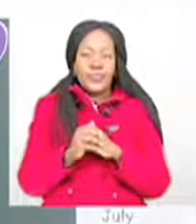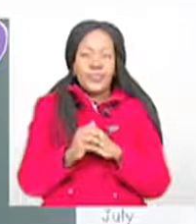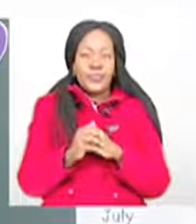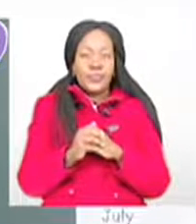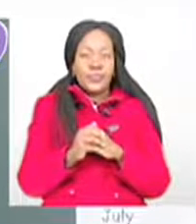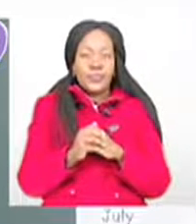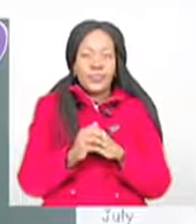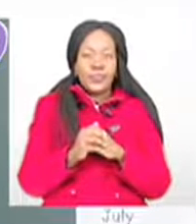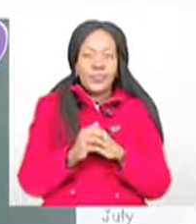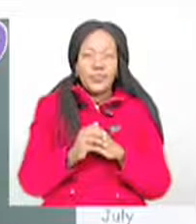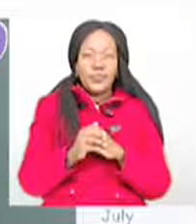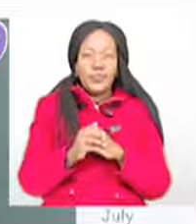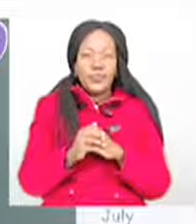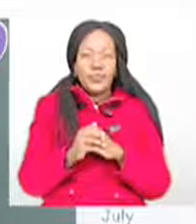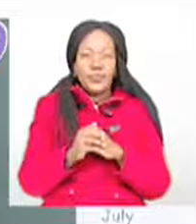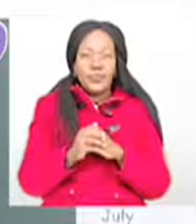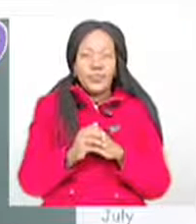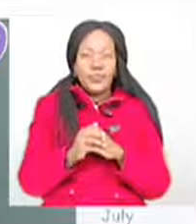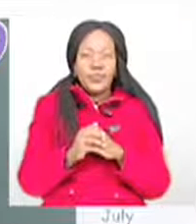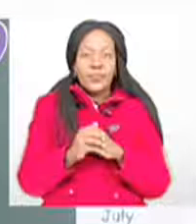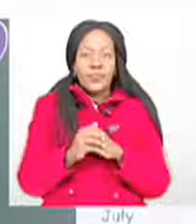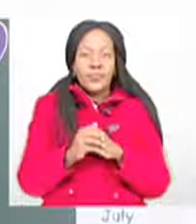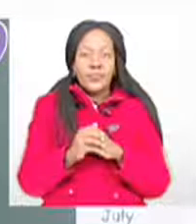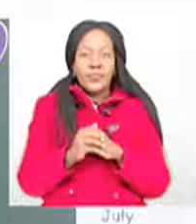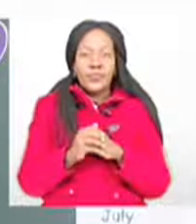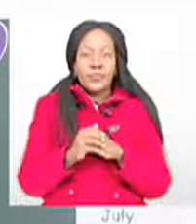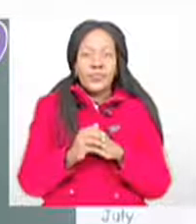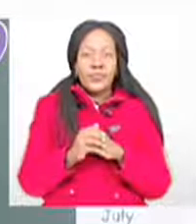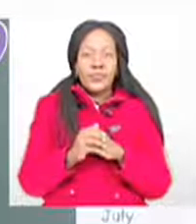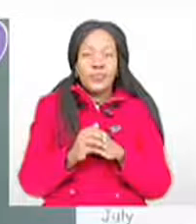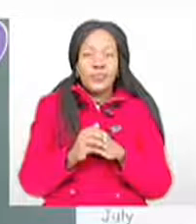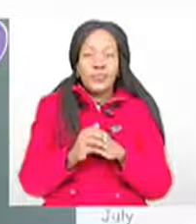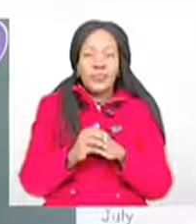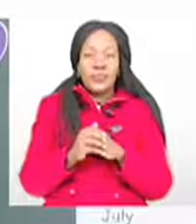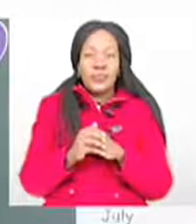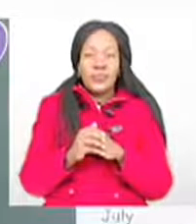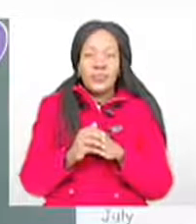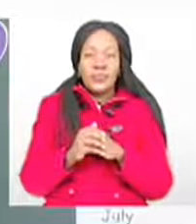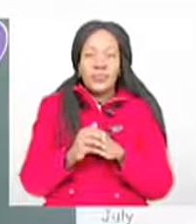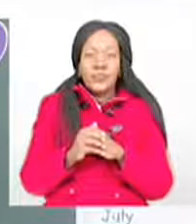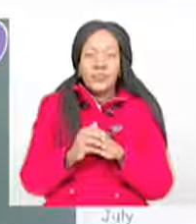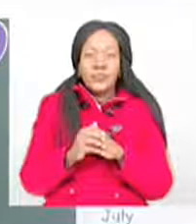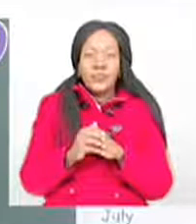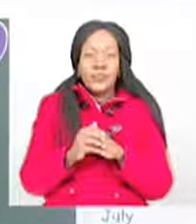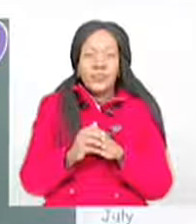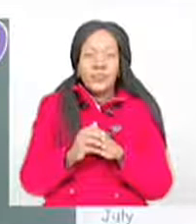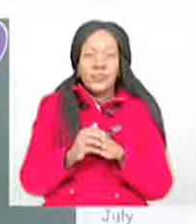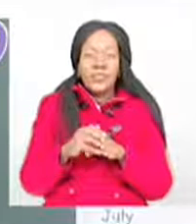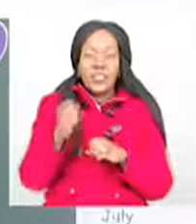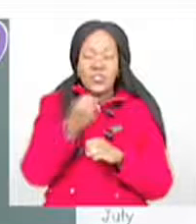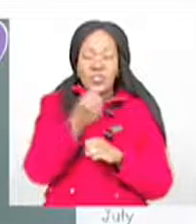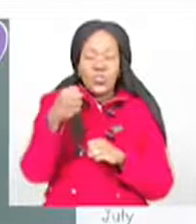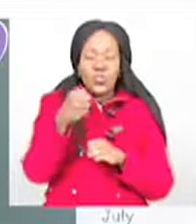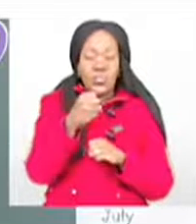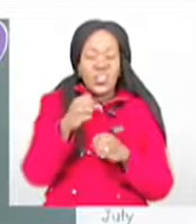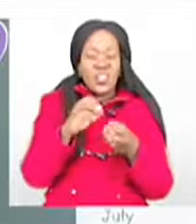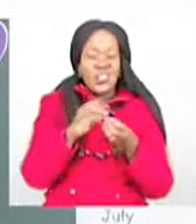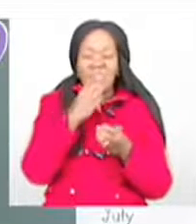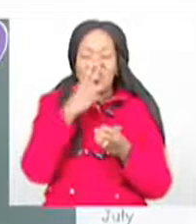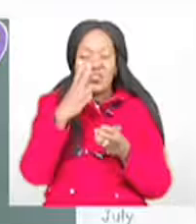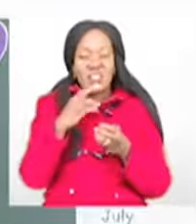3. Wherever you find number 3 on the snake, you need to color